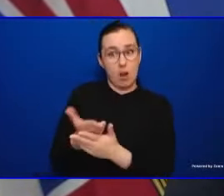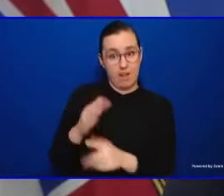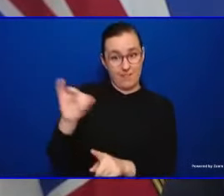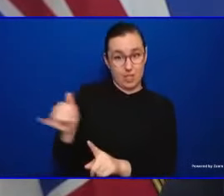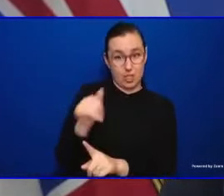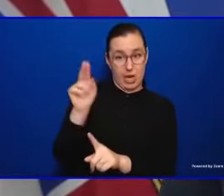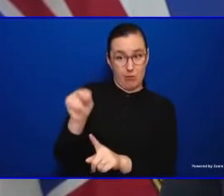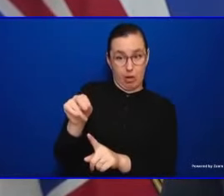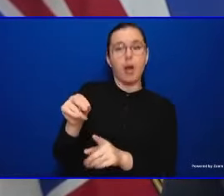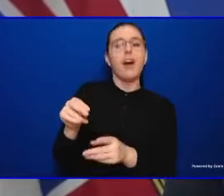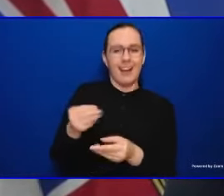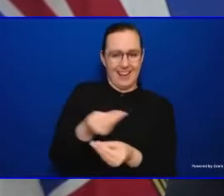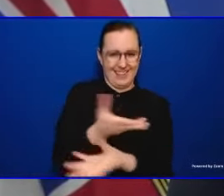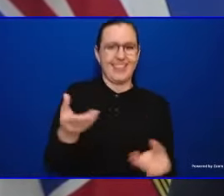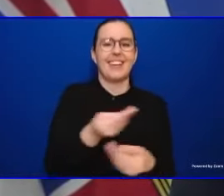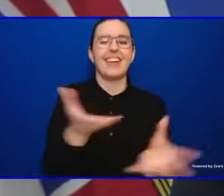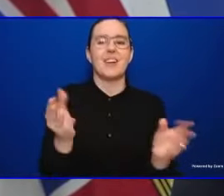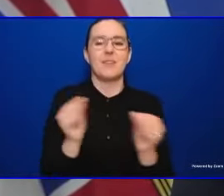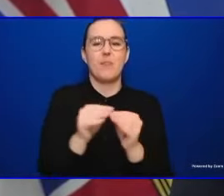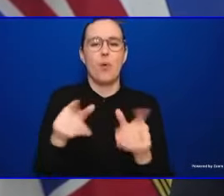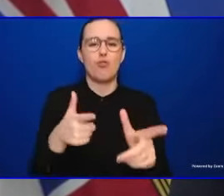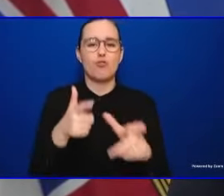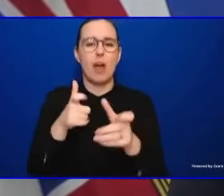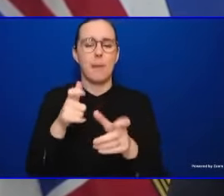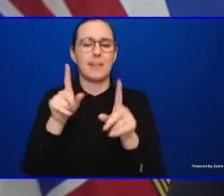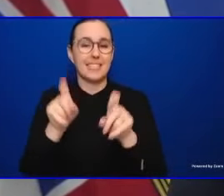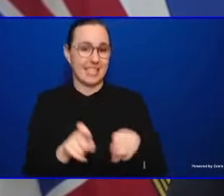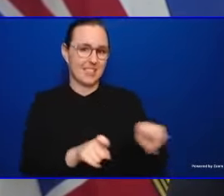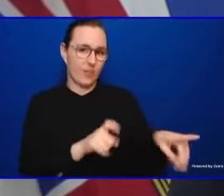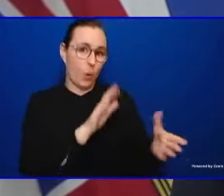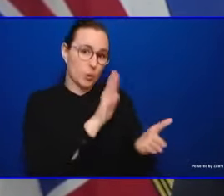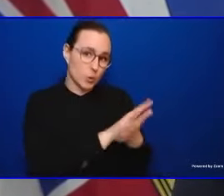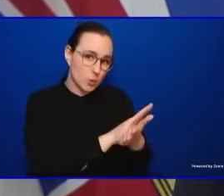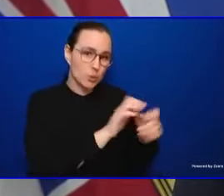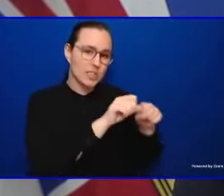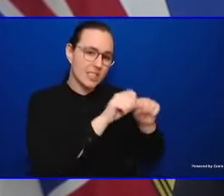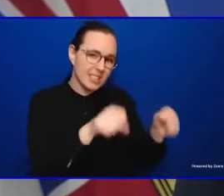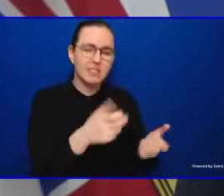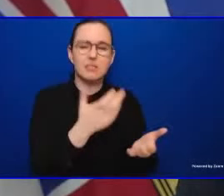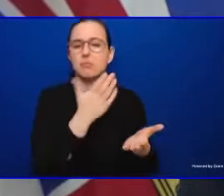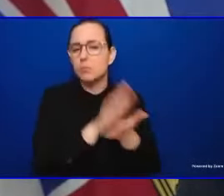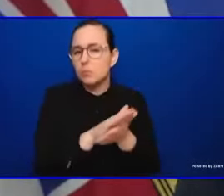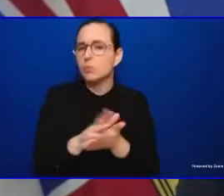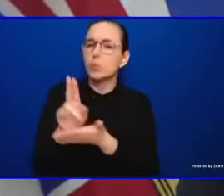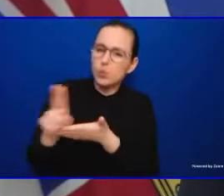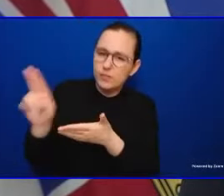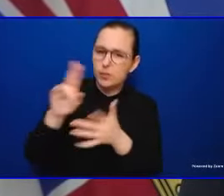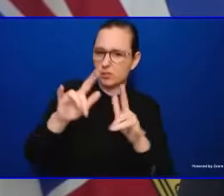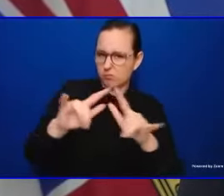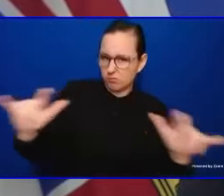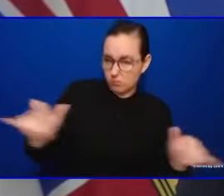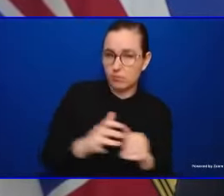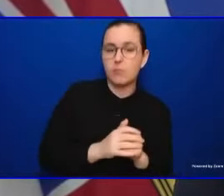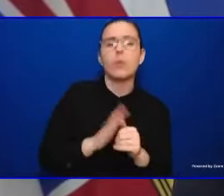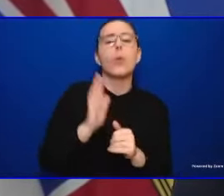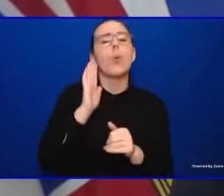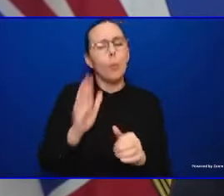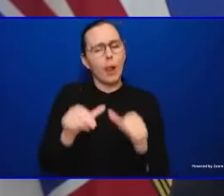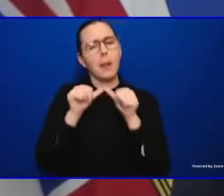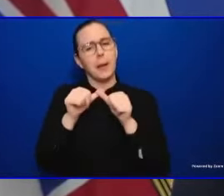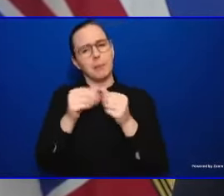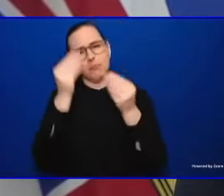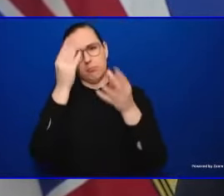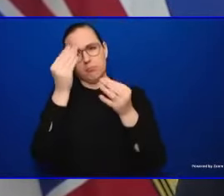across education systems. We will continue to update the public on the deployment and use of rapid tests as we gain certainty